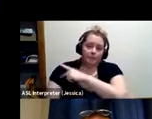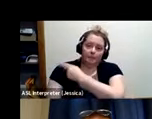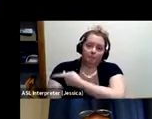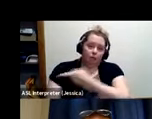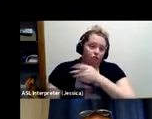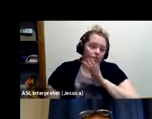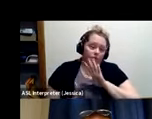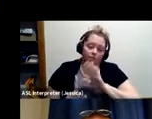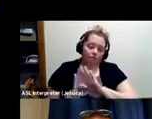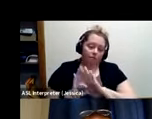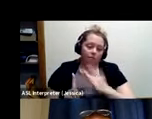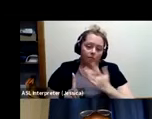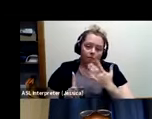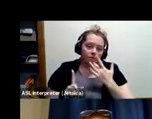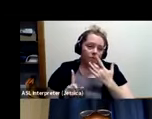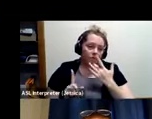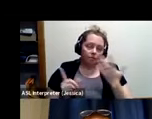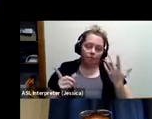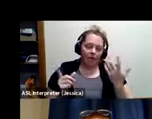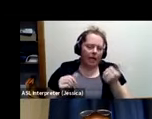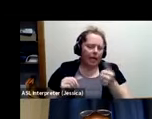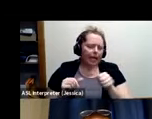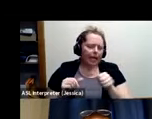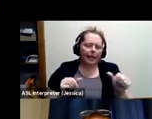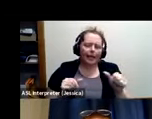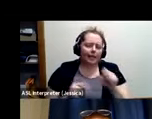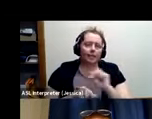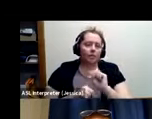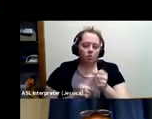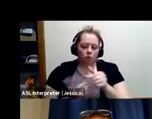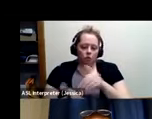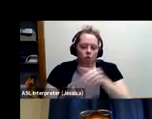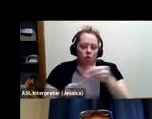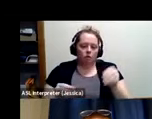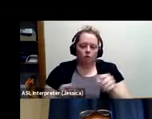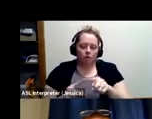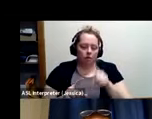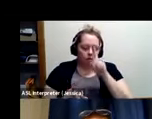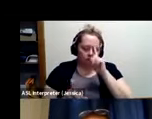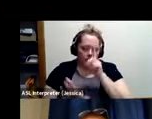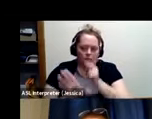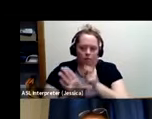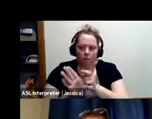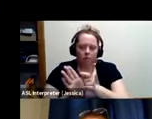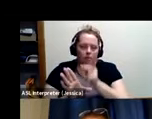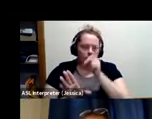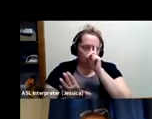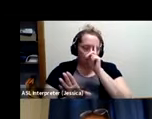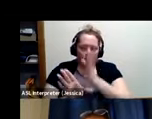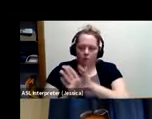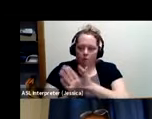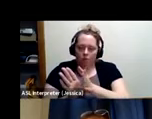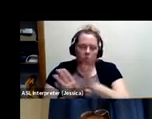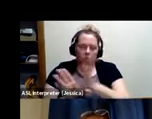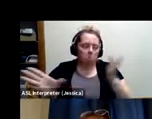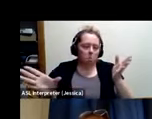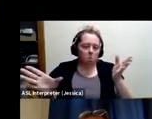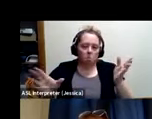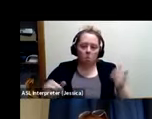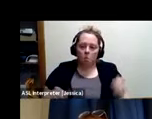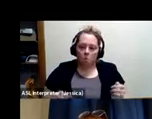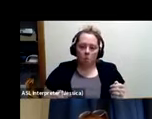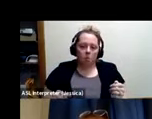setting, whether it be a doctor's office, whether it be at a psychiatrist, psychologist, I think really kind